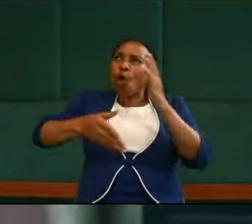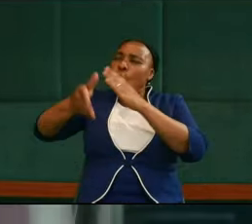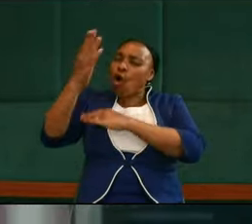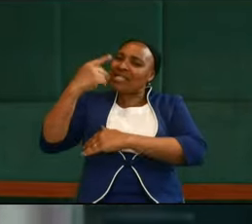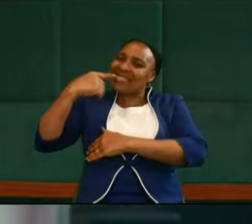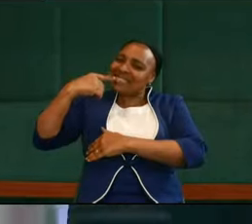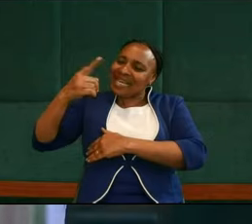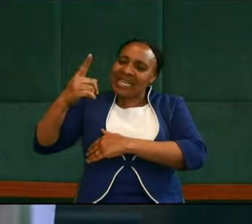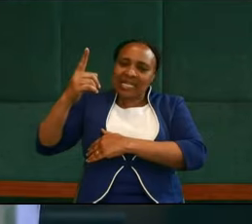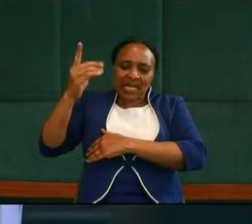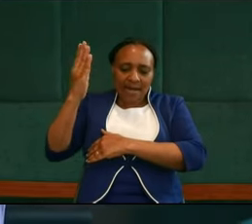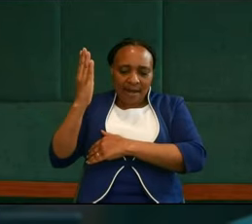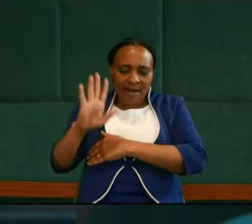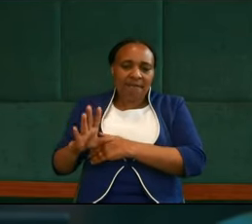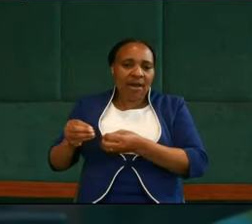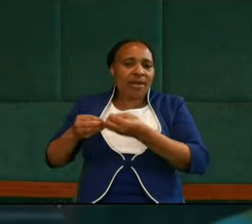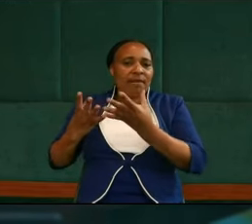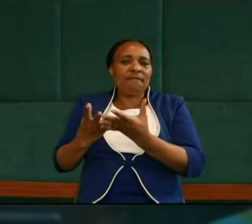you want me to do."